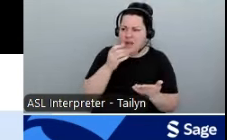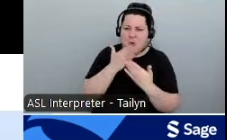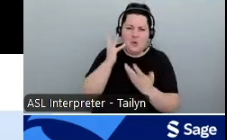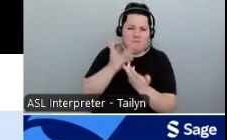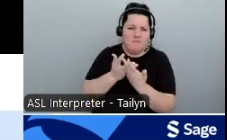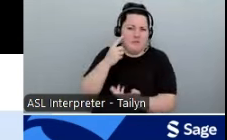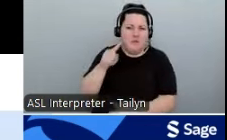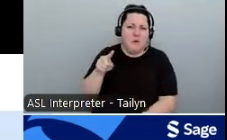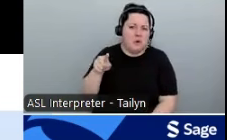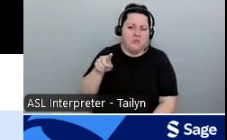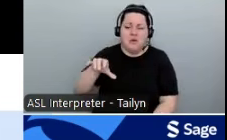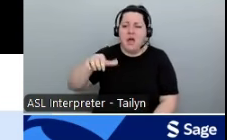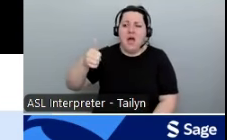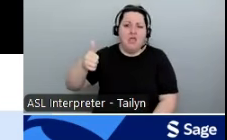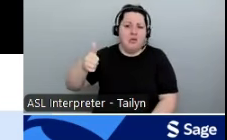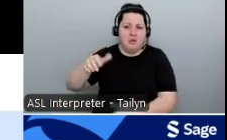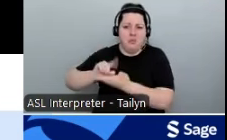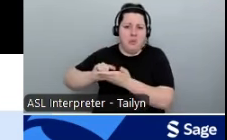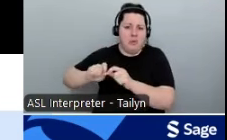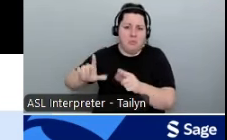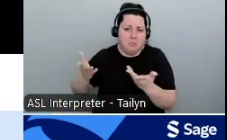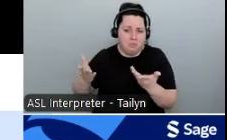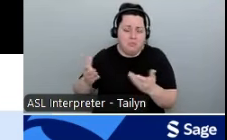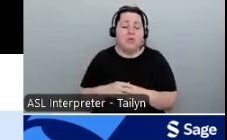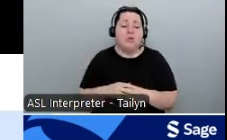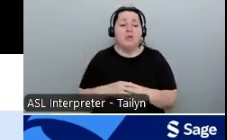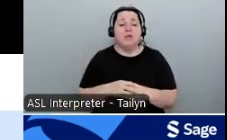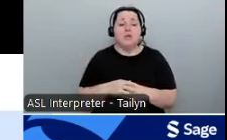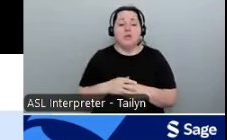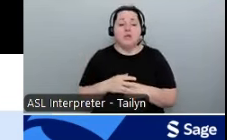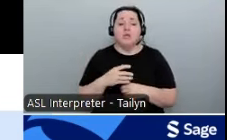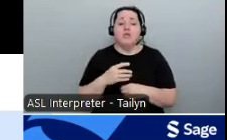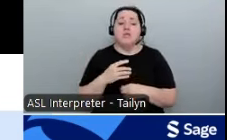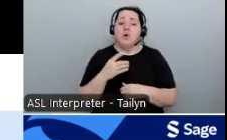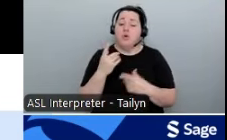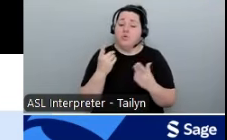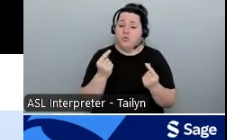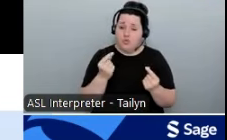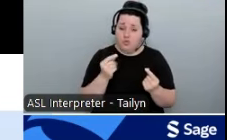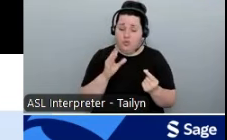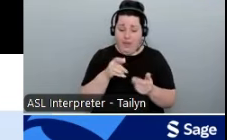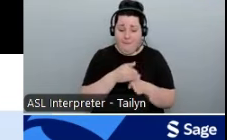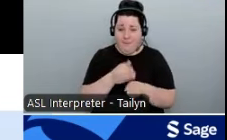in another piece of work. One aspect is to pull out the main